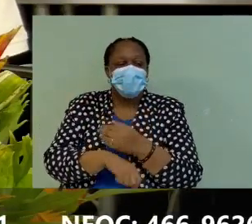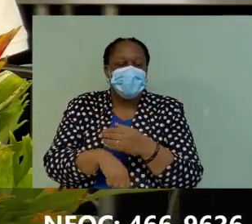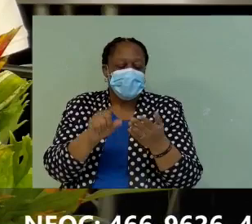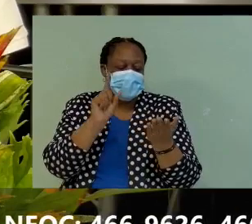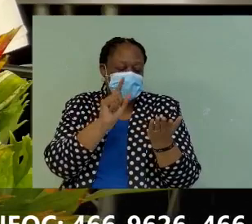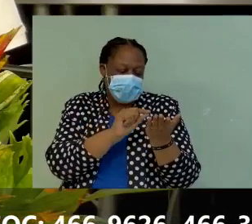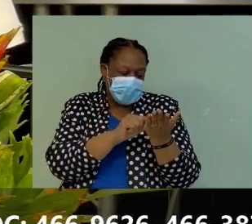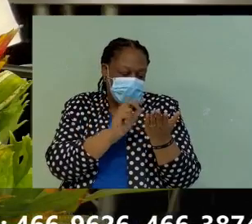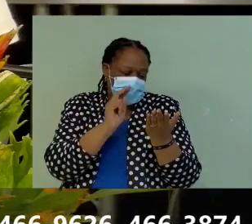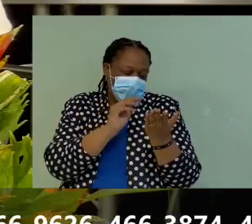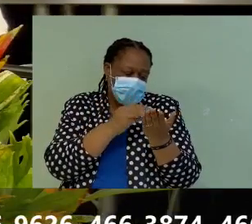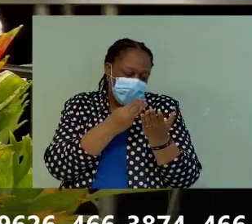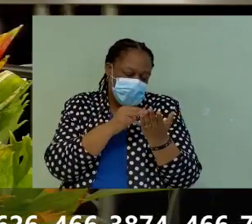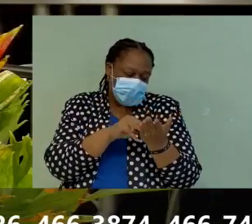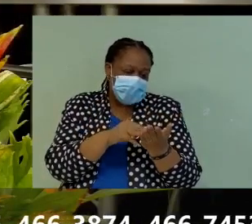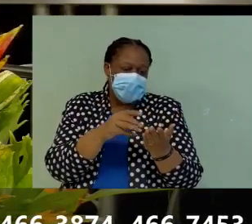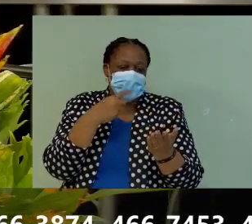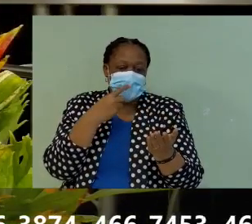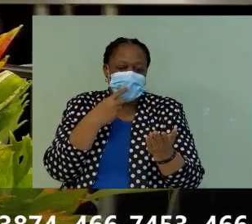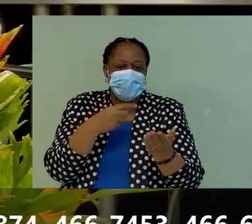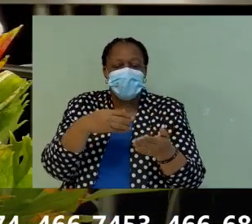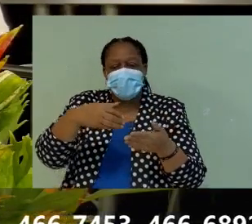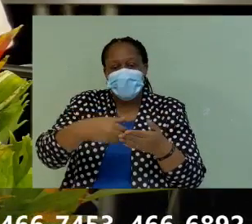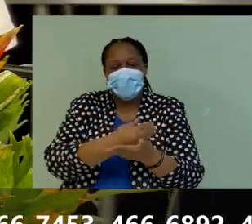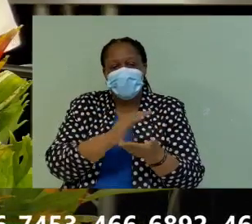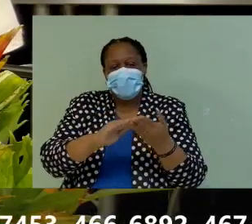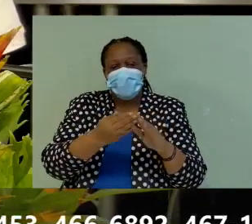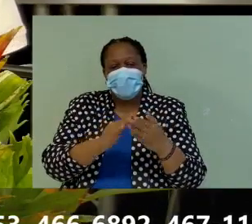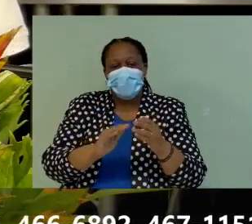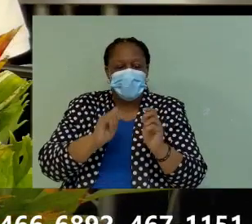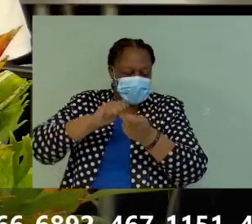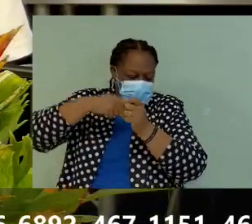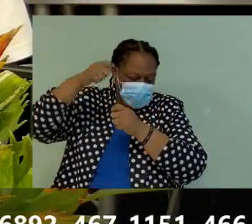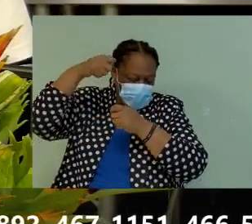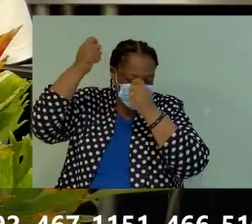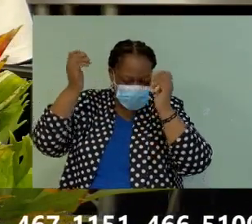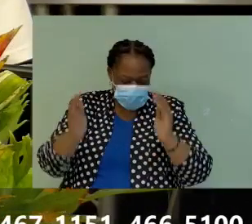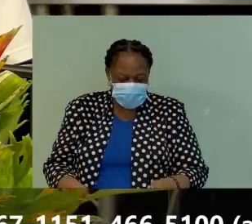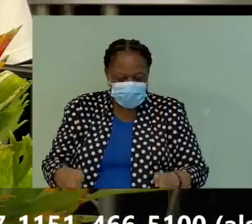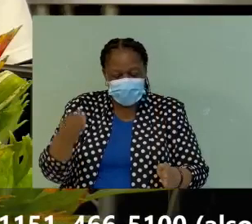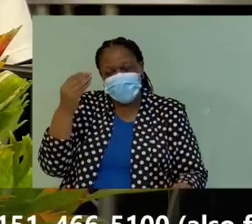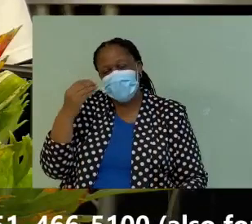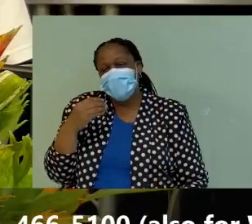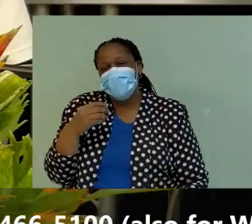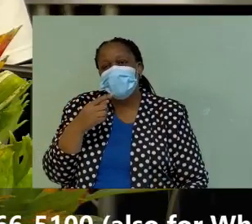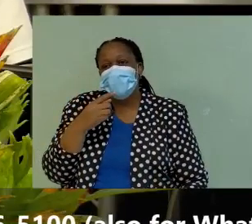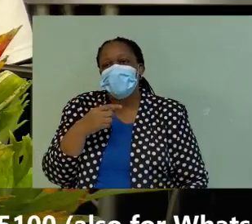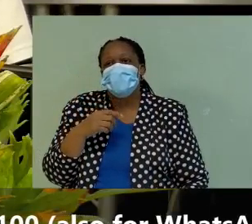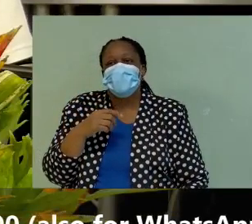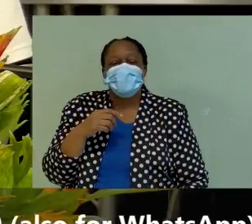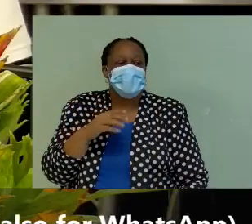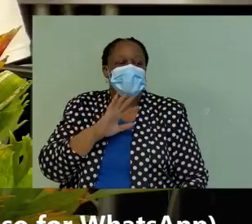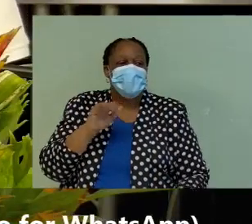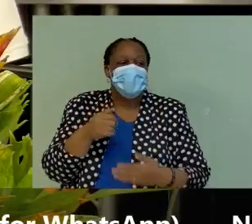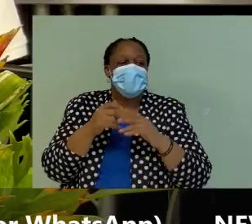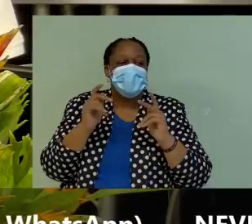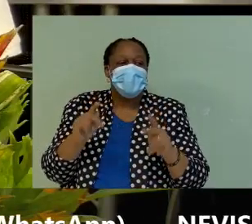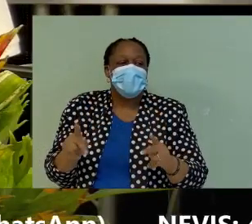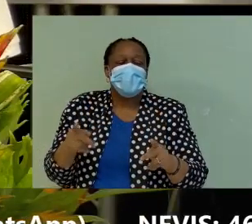the famous Newtown fisherman, it states that these gifts are for the belated